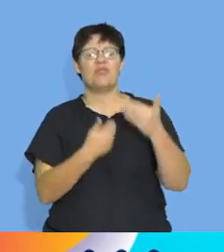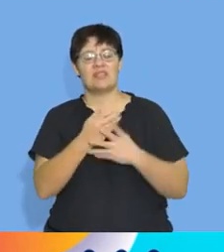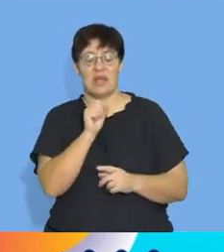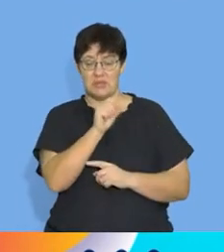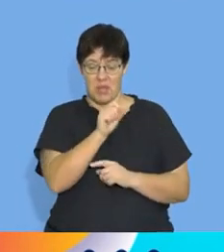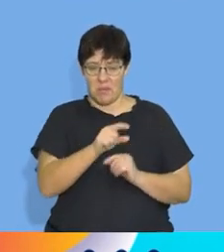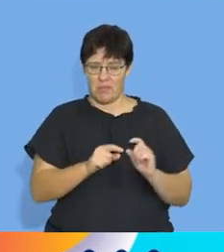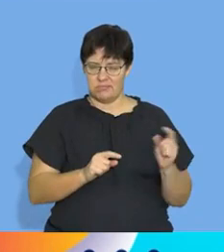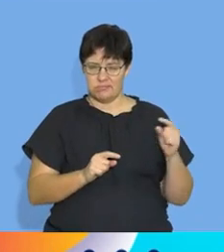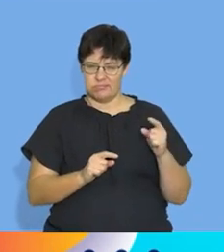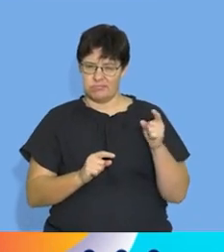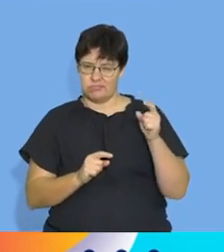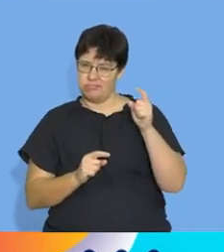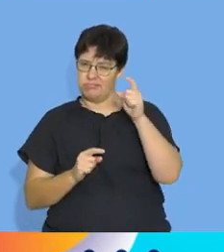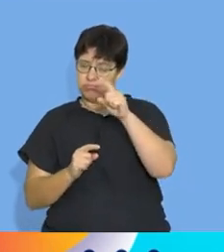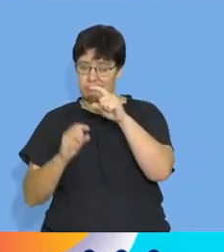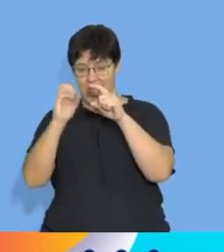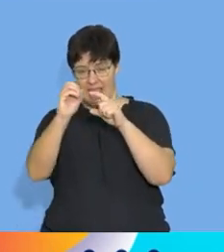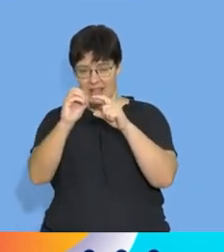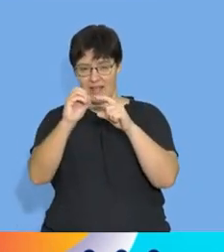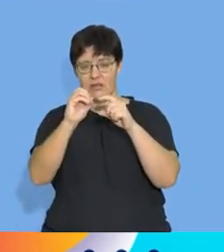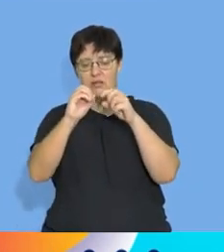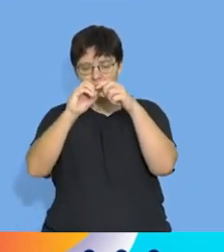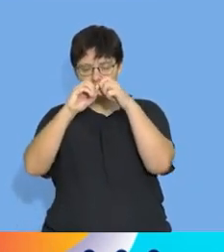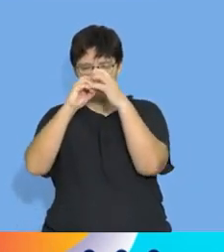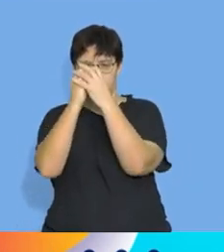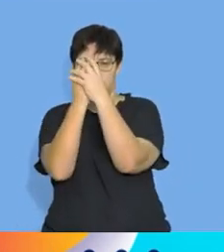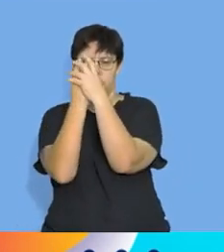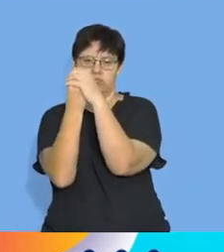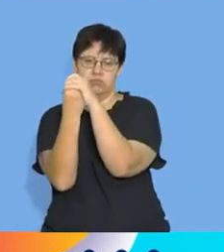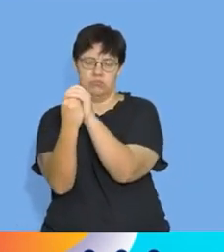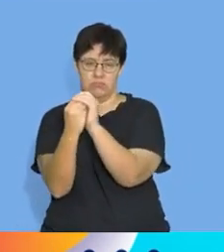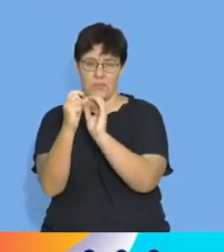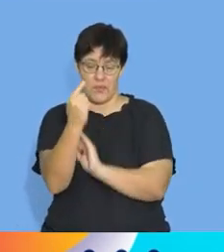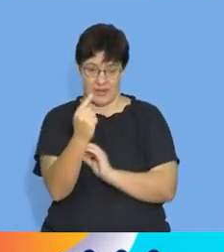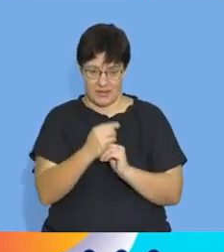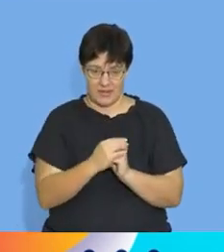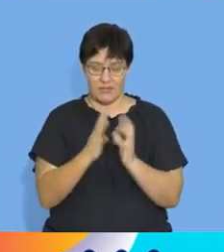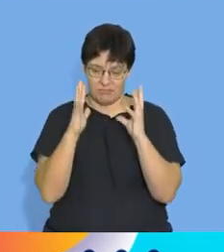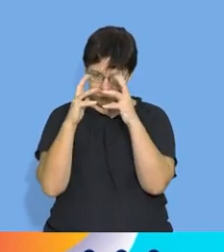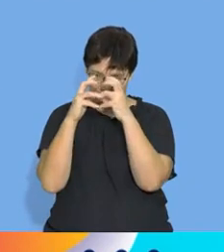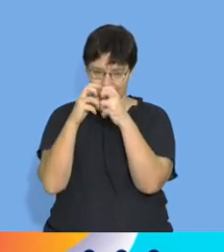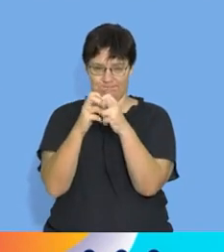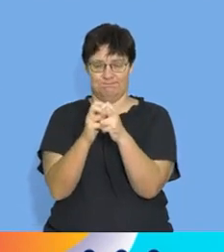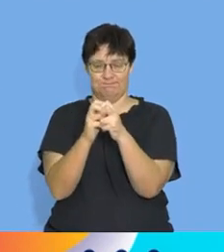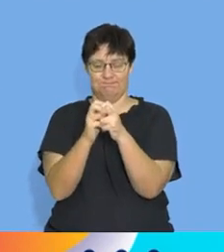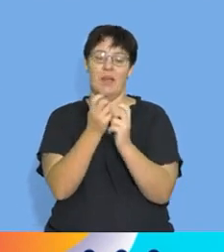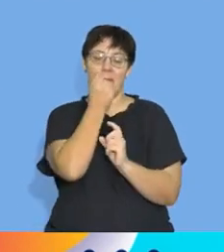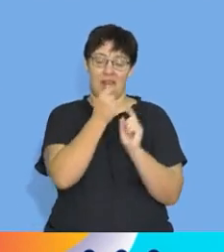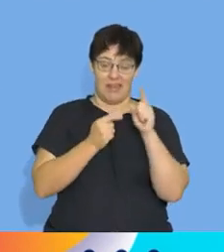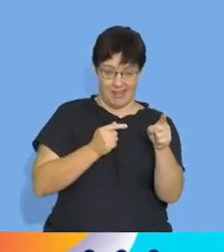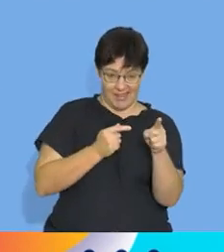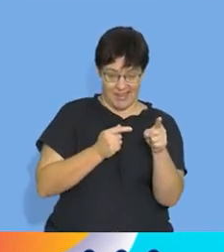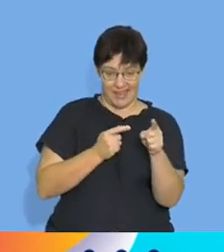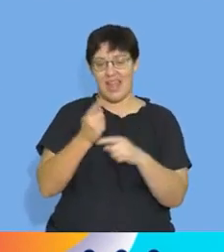the sperm traveling towards the egg and fusing with the egg. So fertilization is the coming together of the male